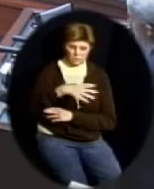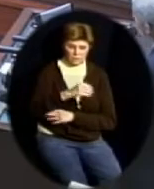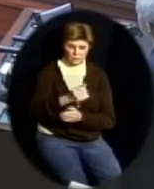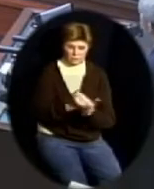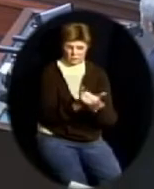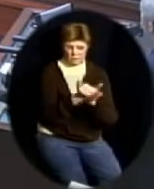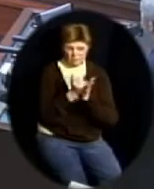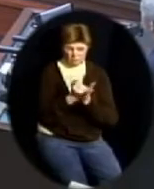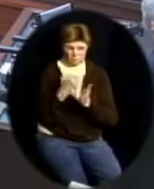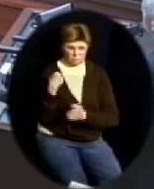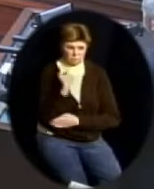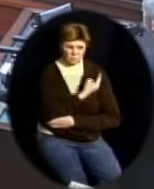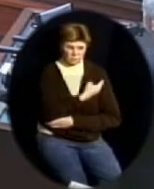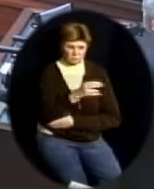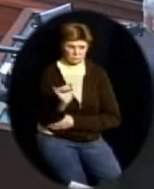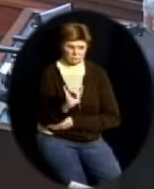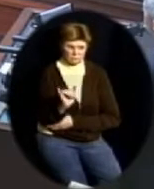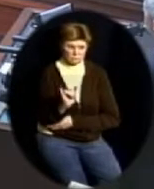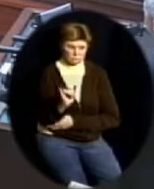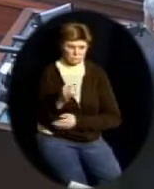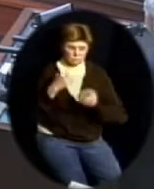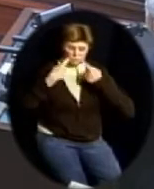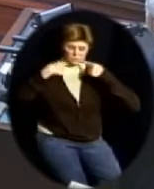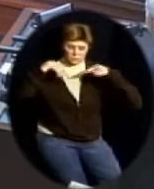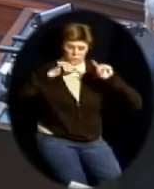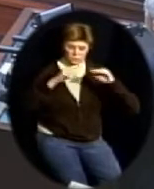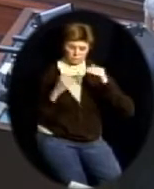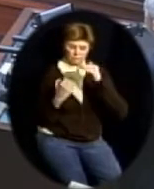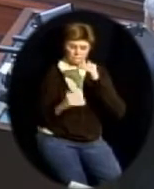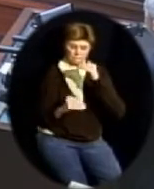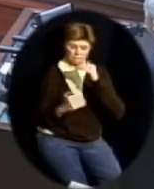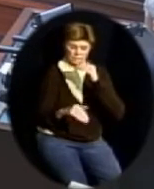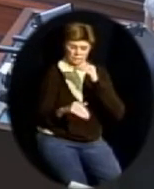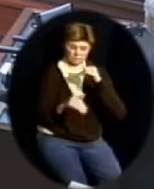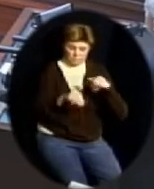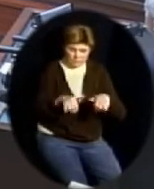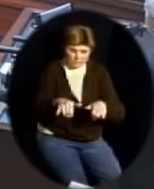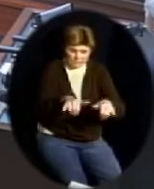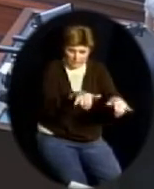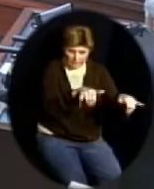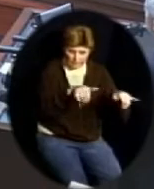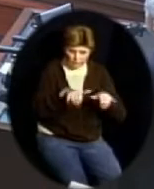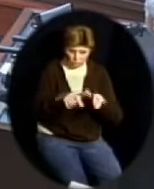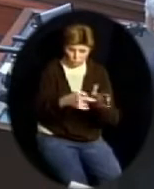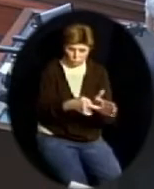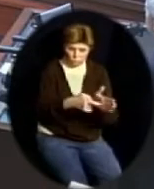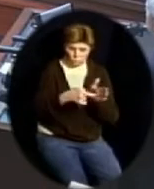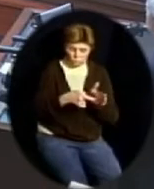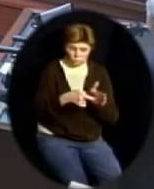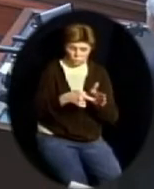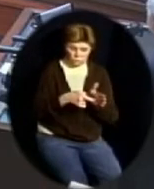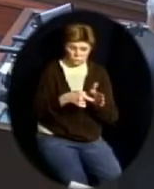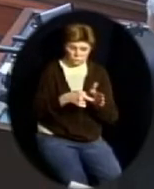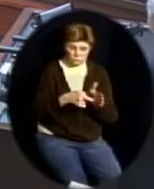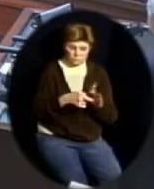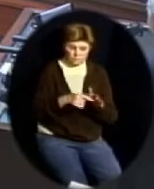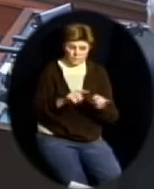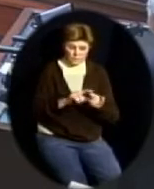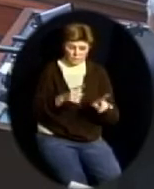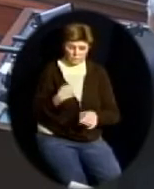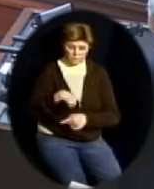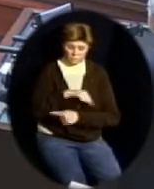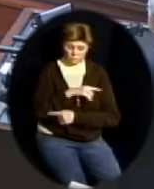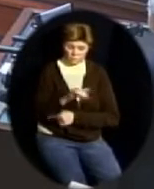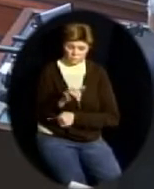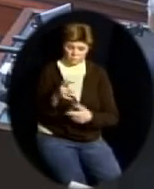not only the minimum standards for AYP, but standard of excellence. We've got the issues taken care of in the budget